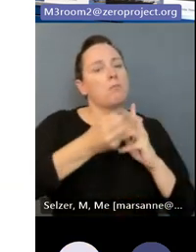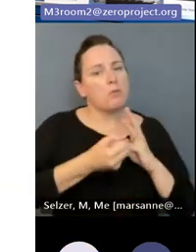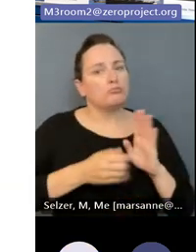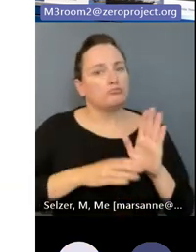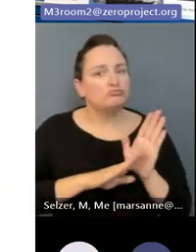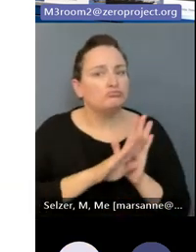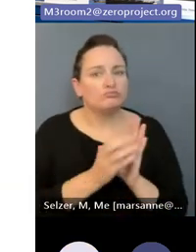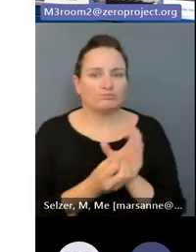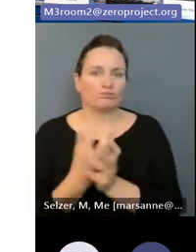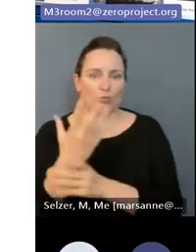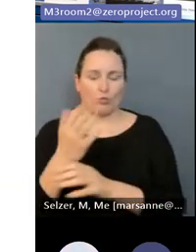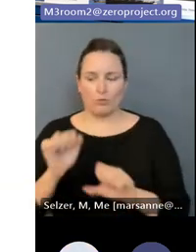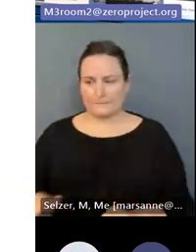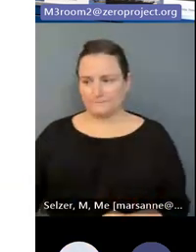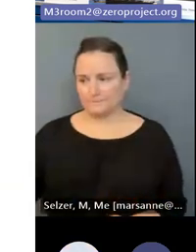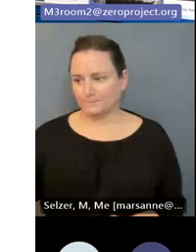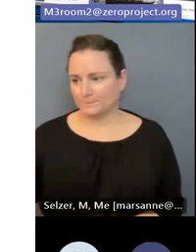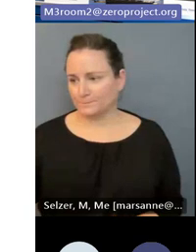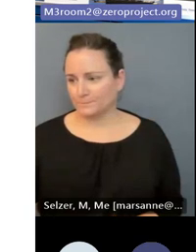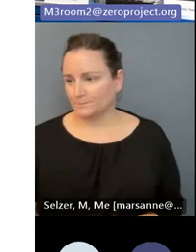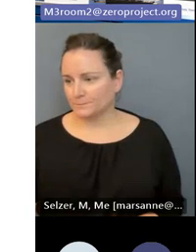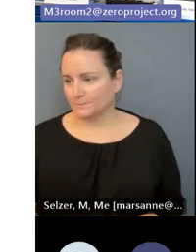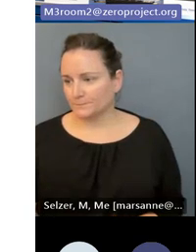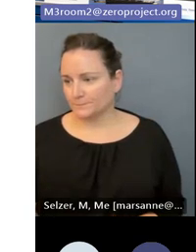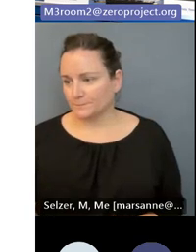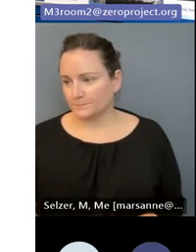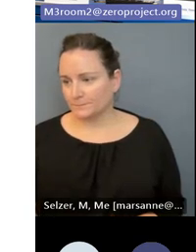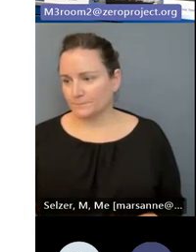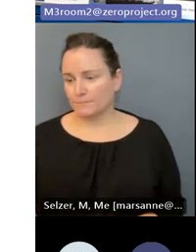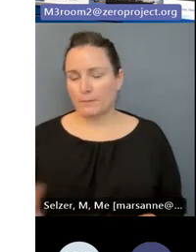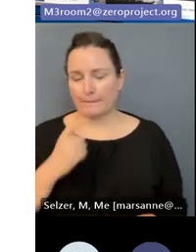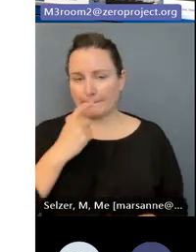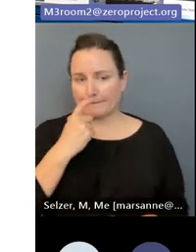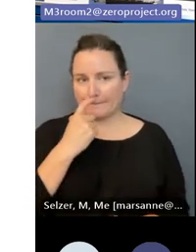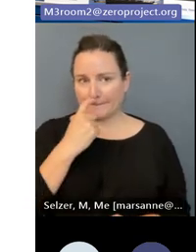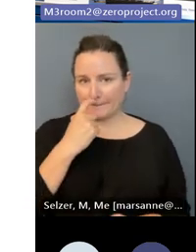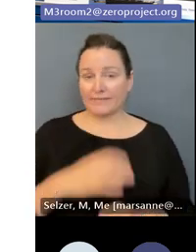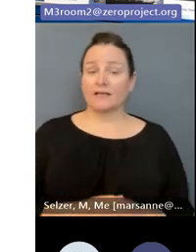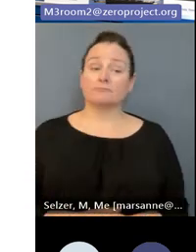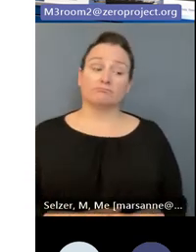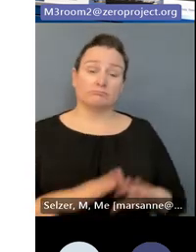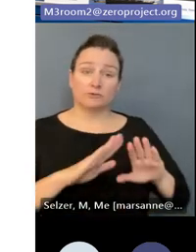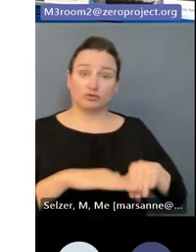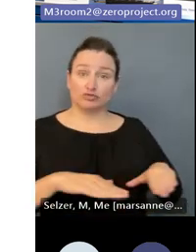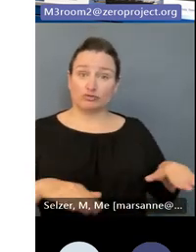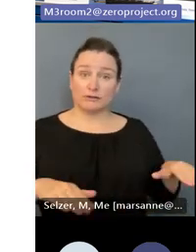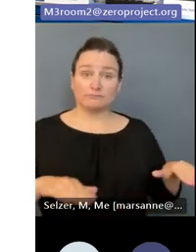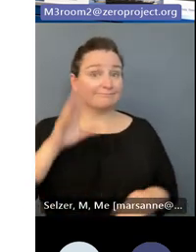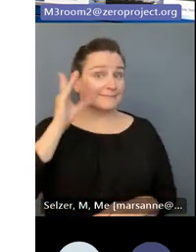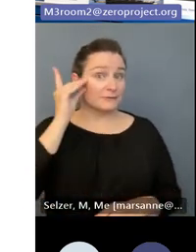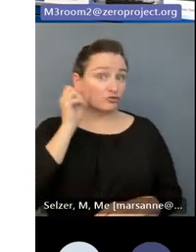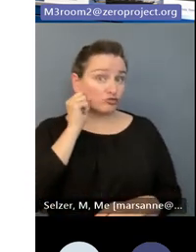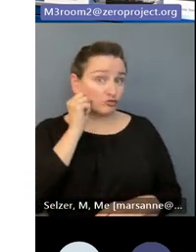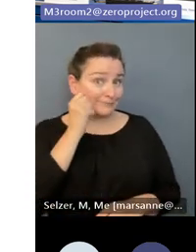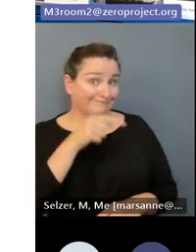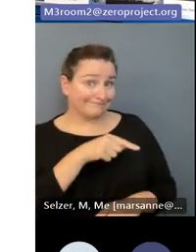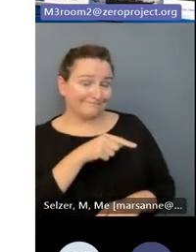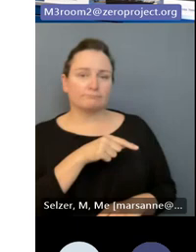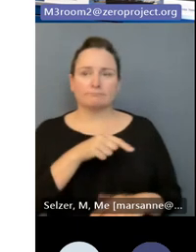When we talk about education, there are multiple obstacles that children with Down syndrome face when it comes to accessing quality